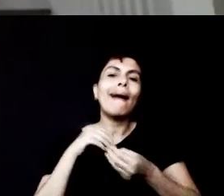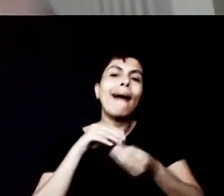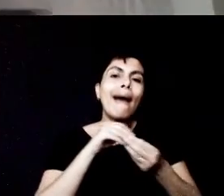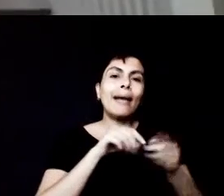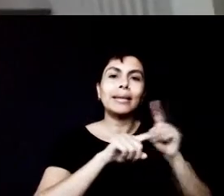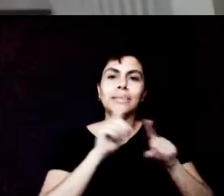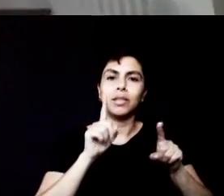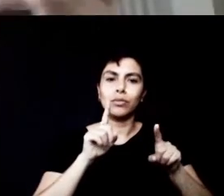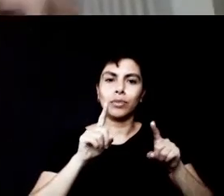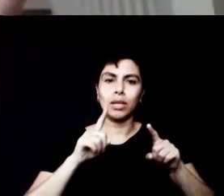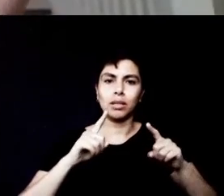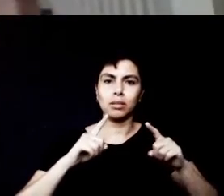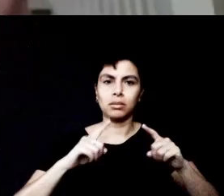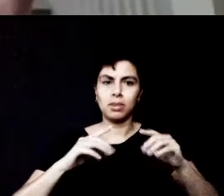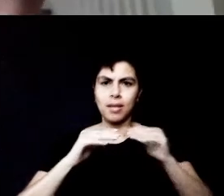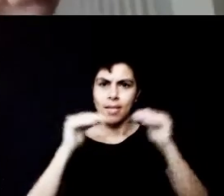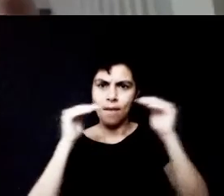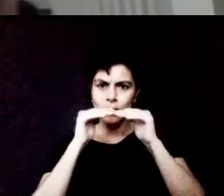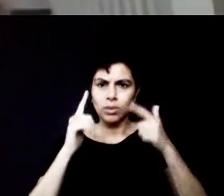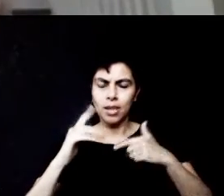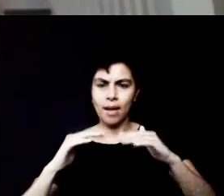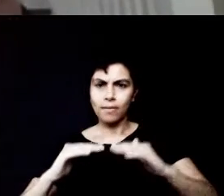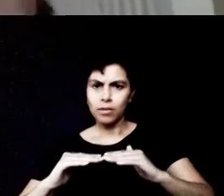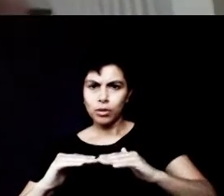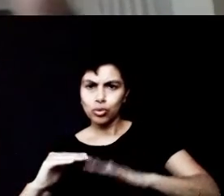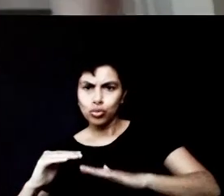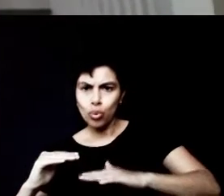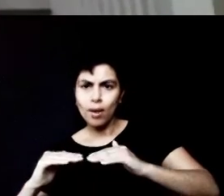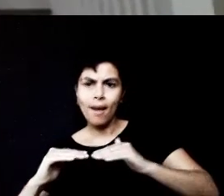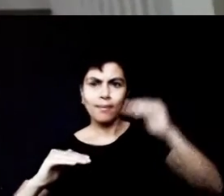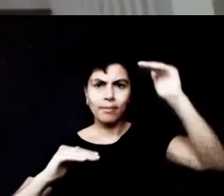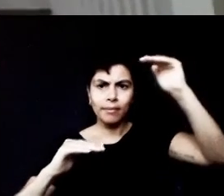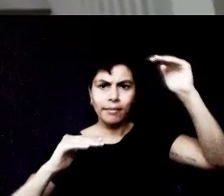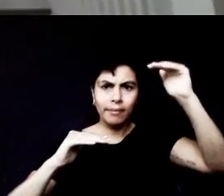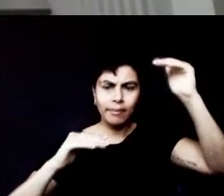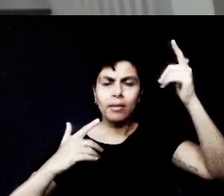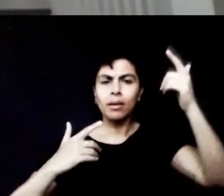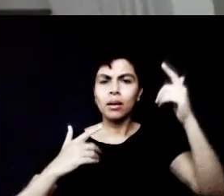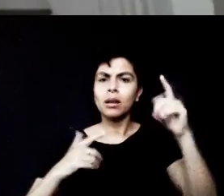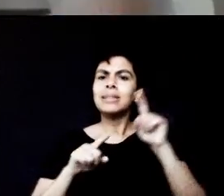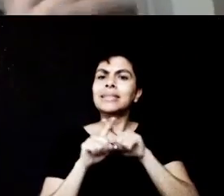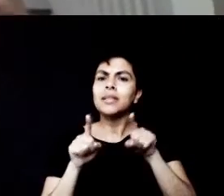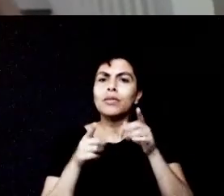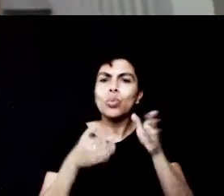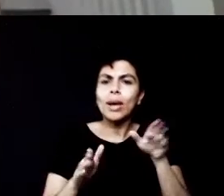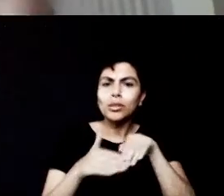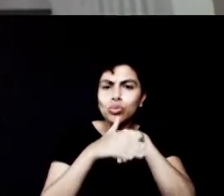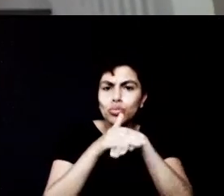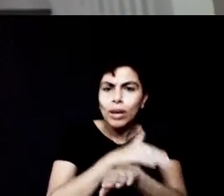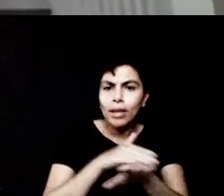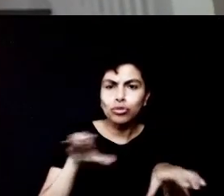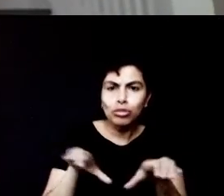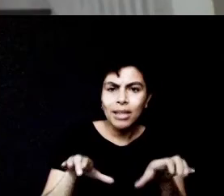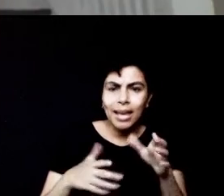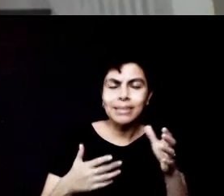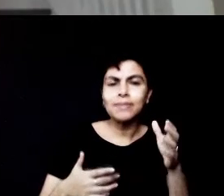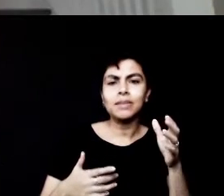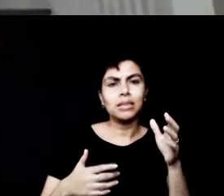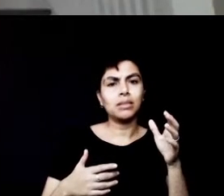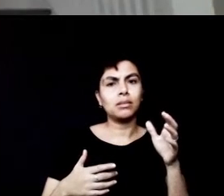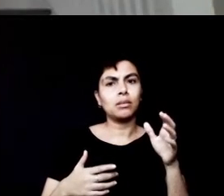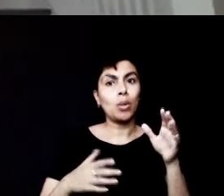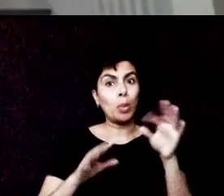like adding to different heights so that there is enough ways to enter the activity. But as long as they can enter